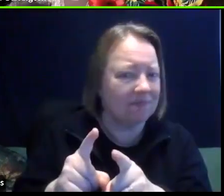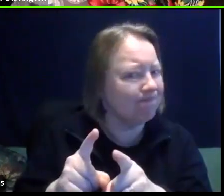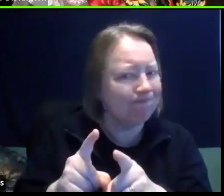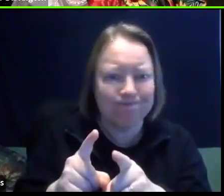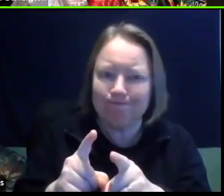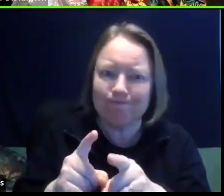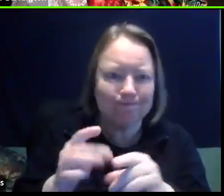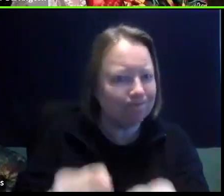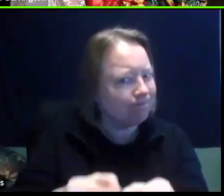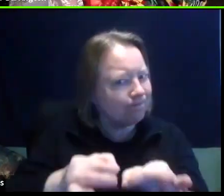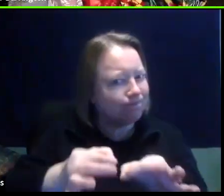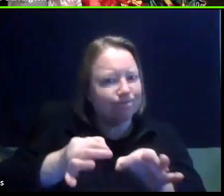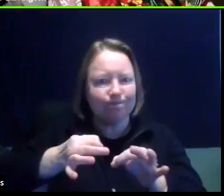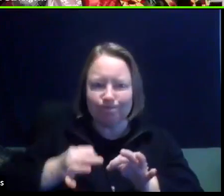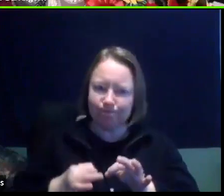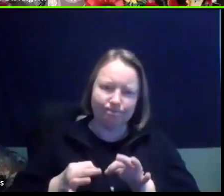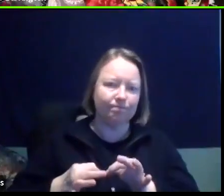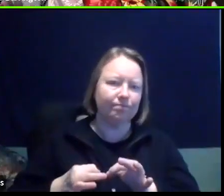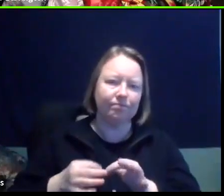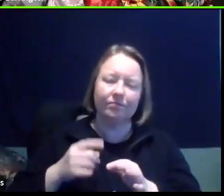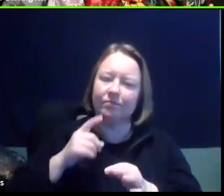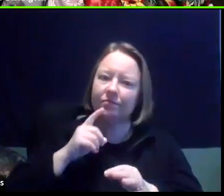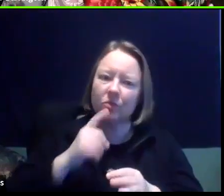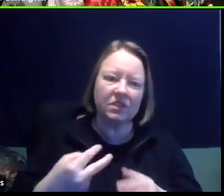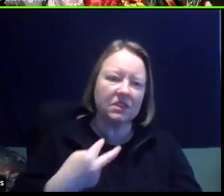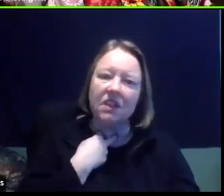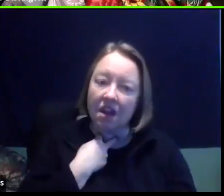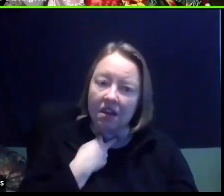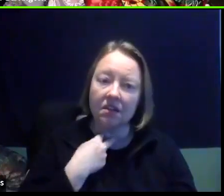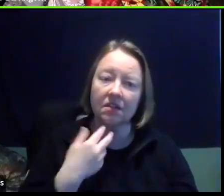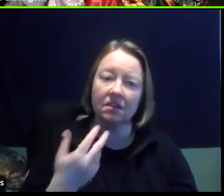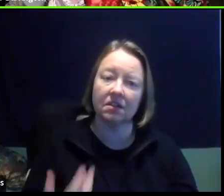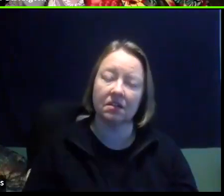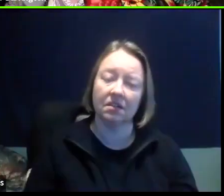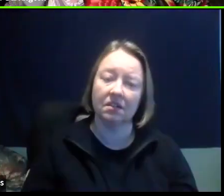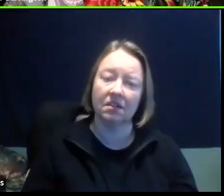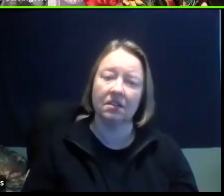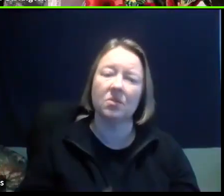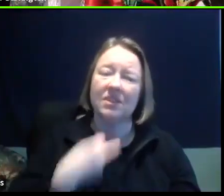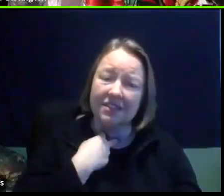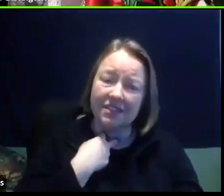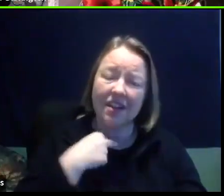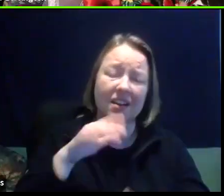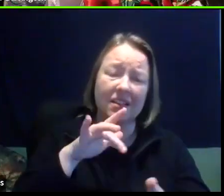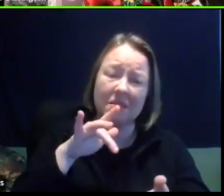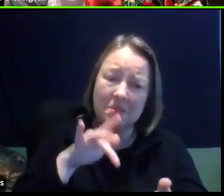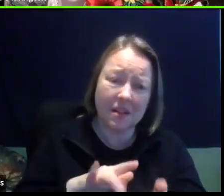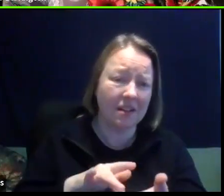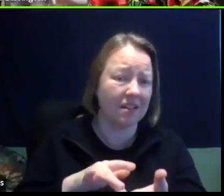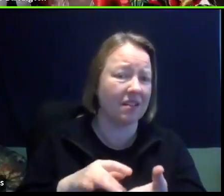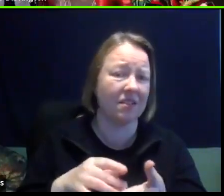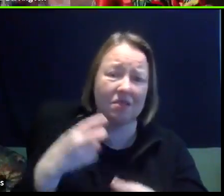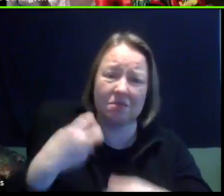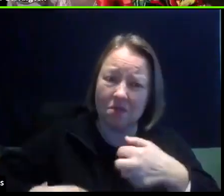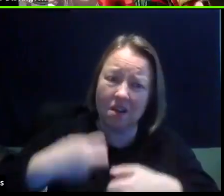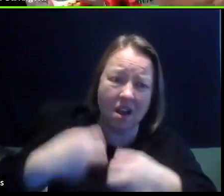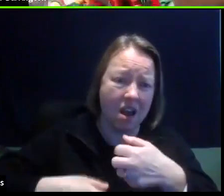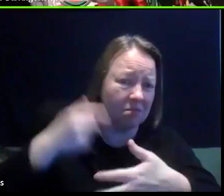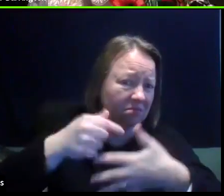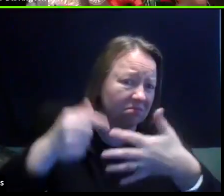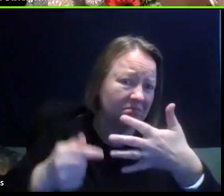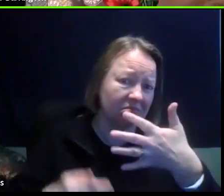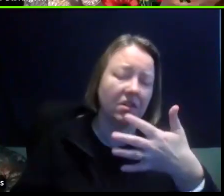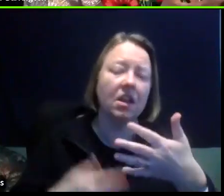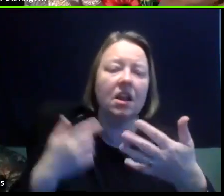improprieties. We're just stuck in this cesspool. And I'm looking now, I have